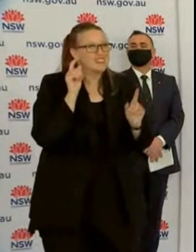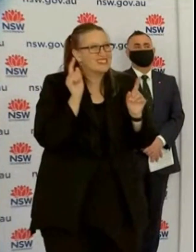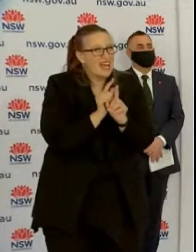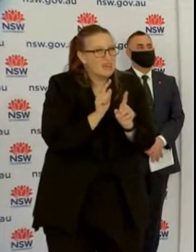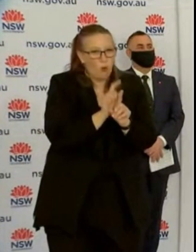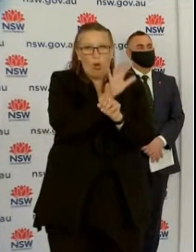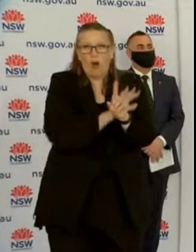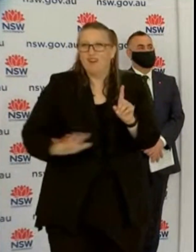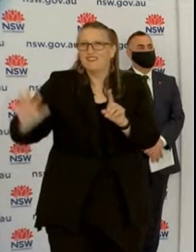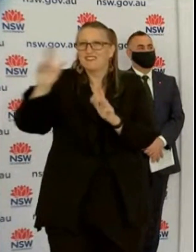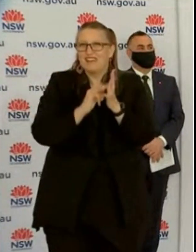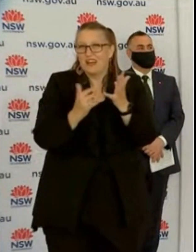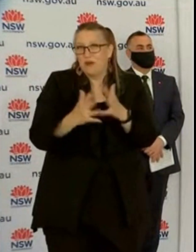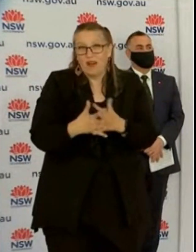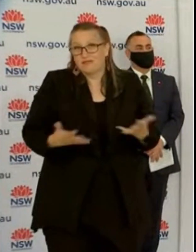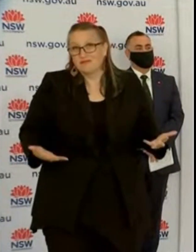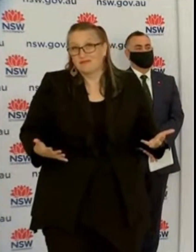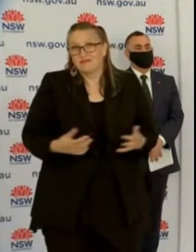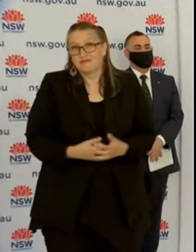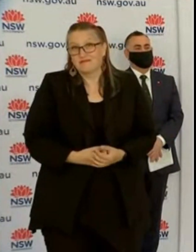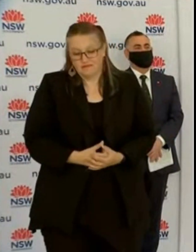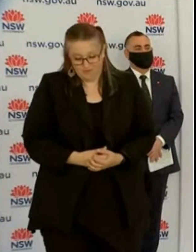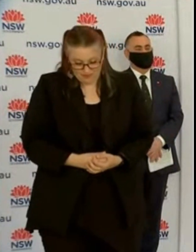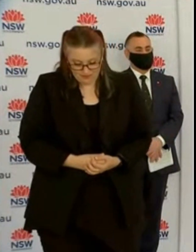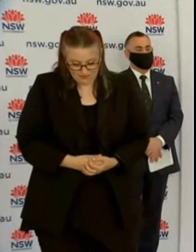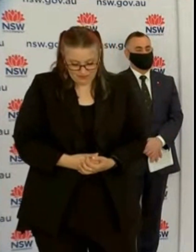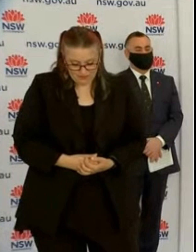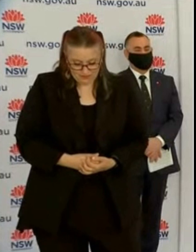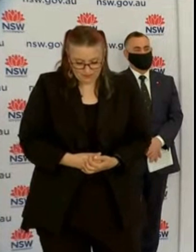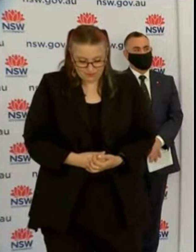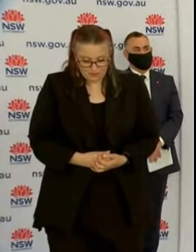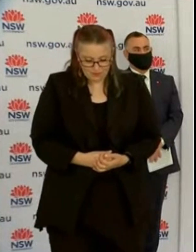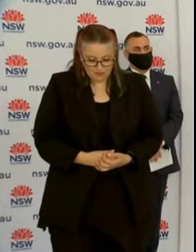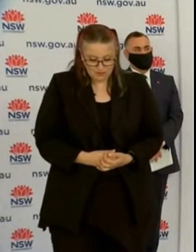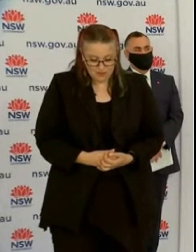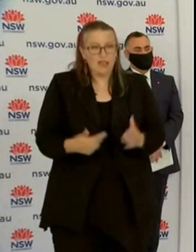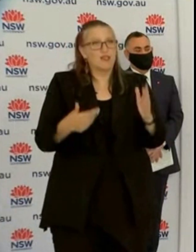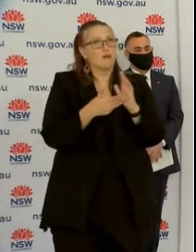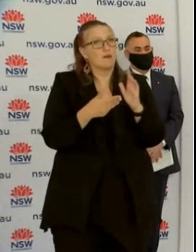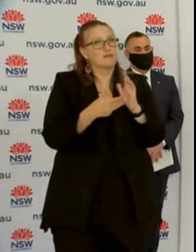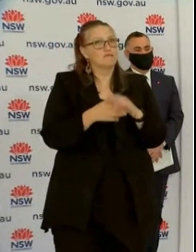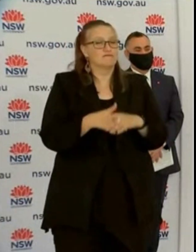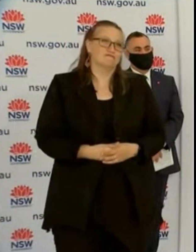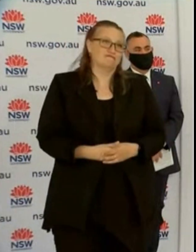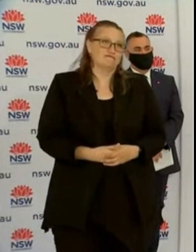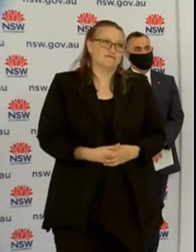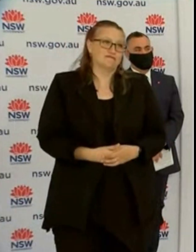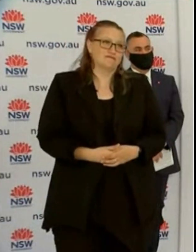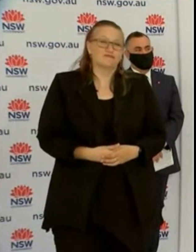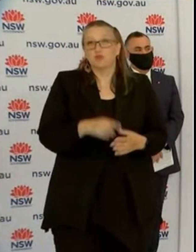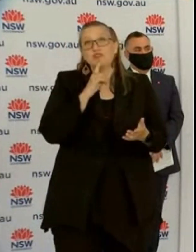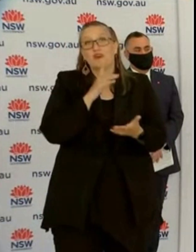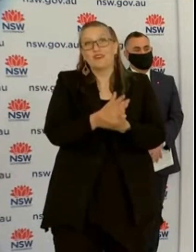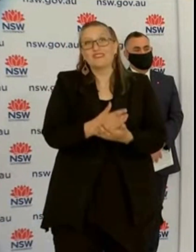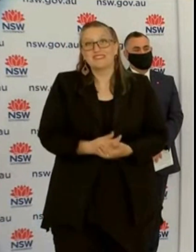freedom? Well, at this stage, we're having conversations about what the roadmap, well, to be honest, it's the